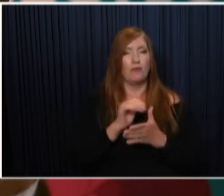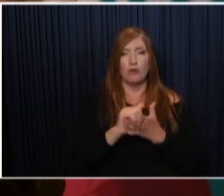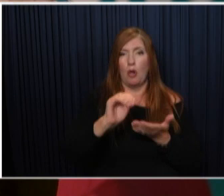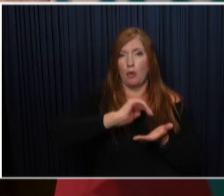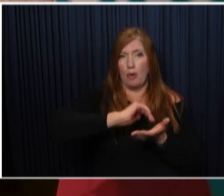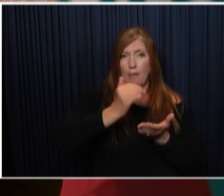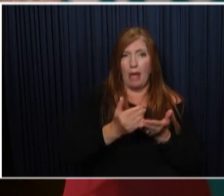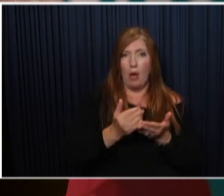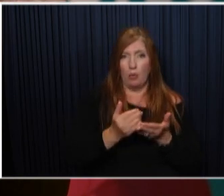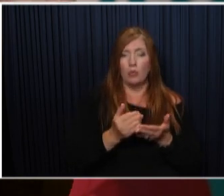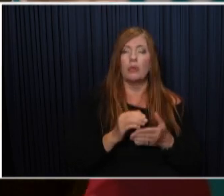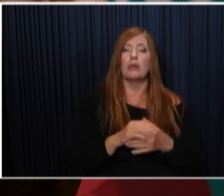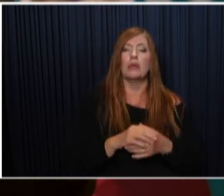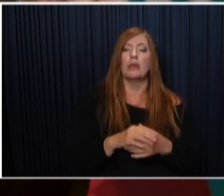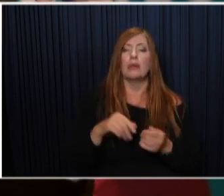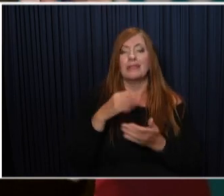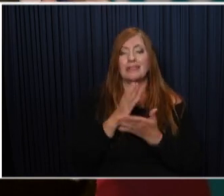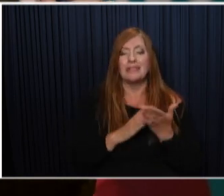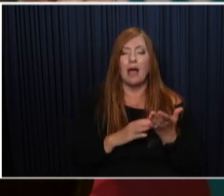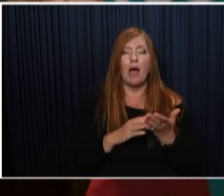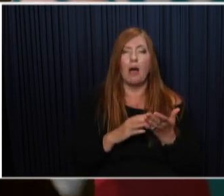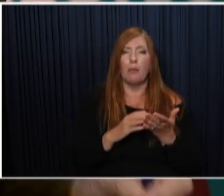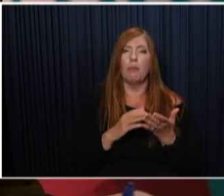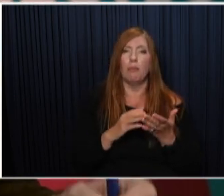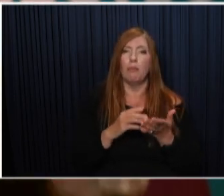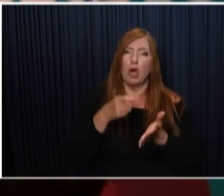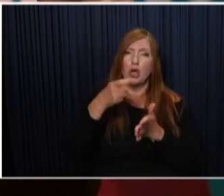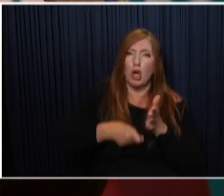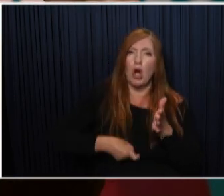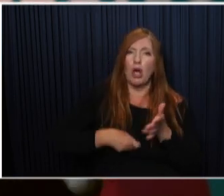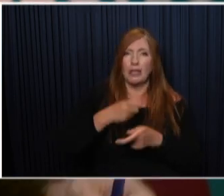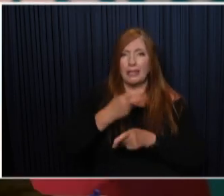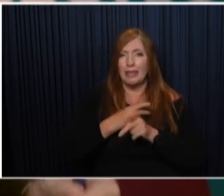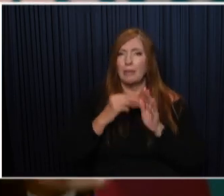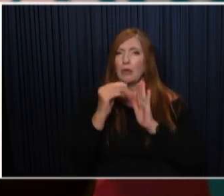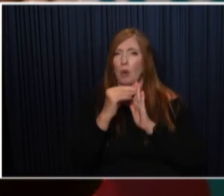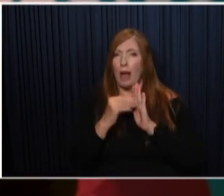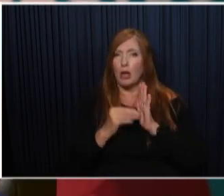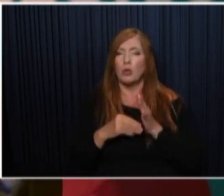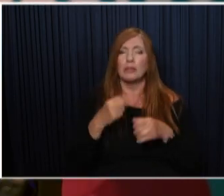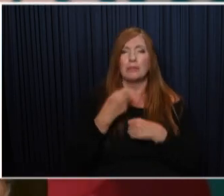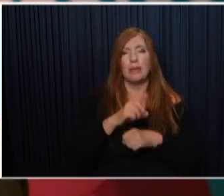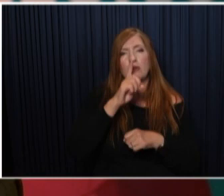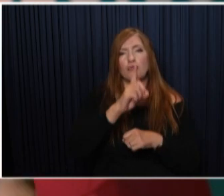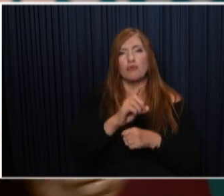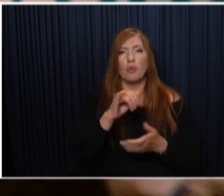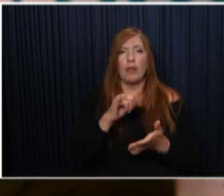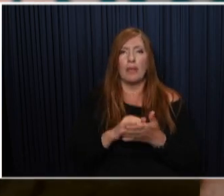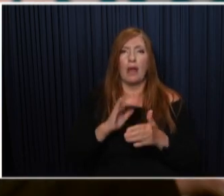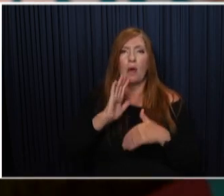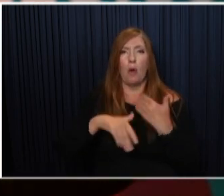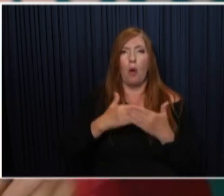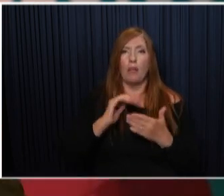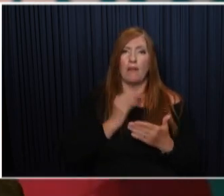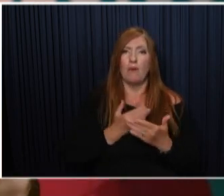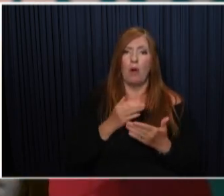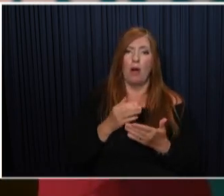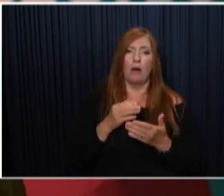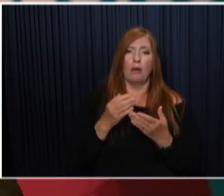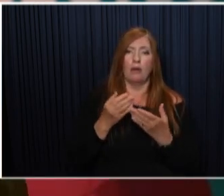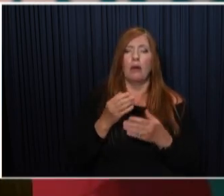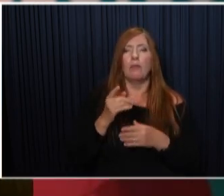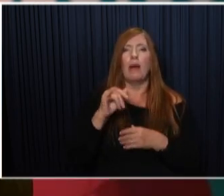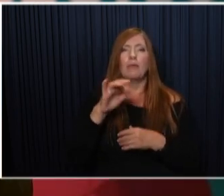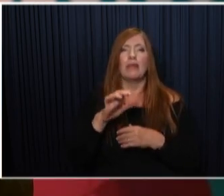is. Some of the overhead in keeping records, in making sure that all of our public